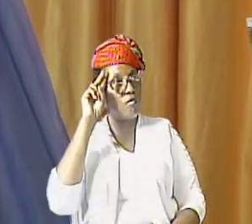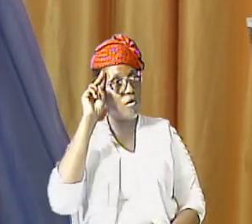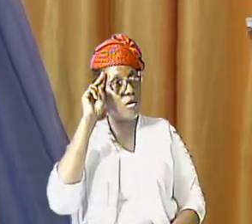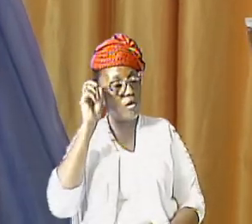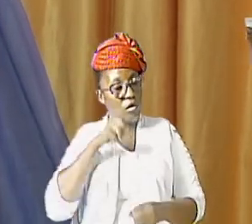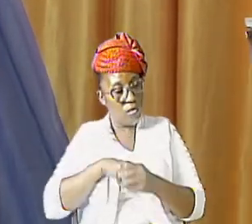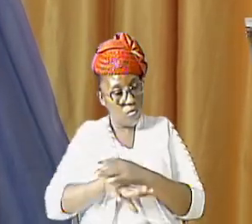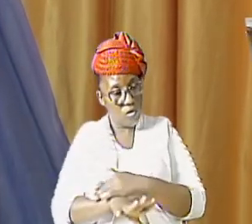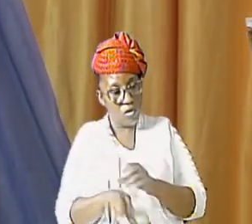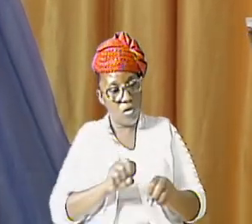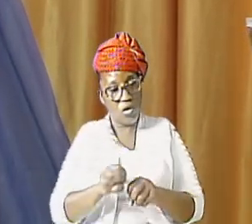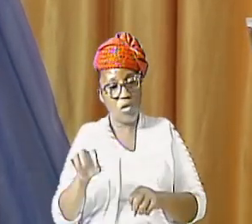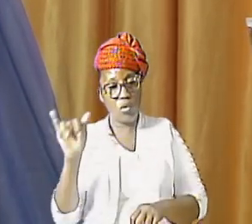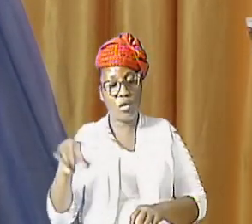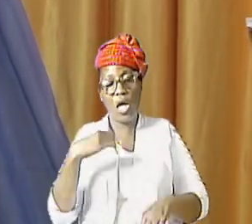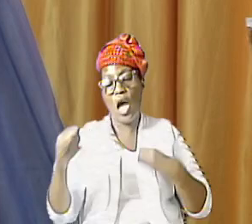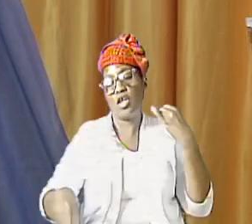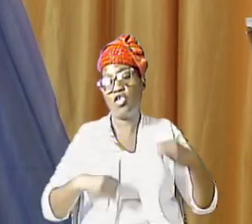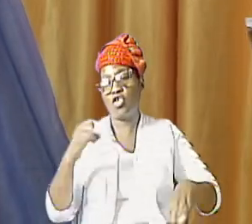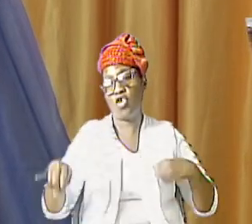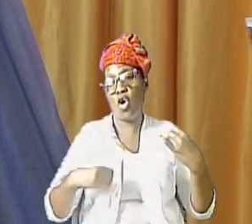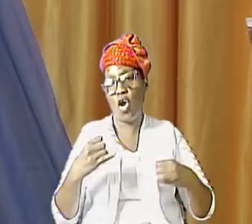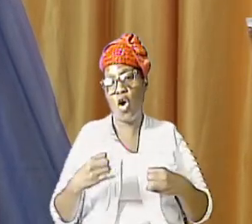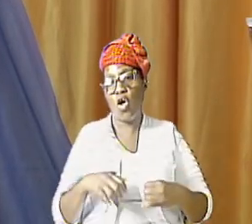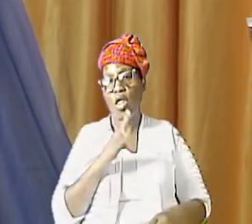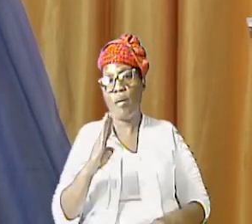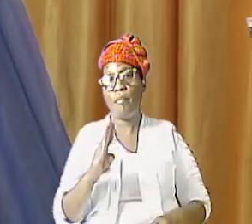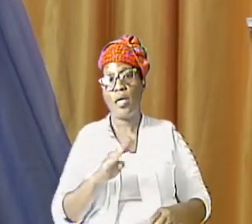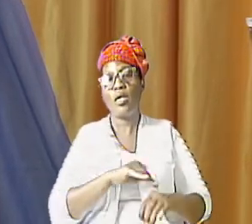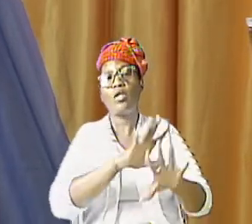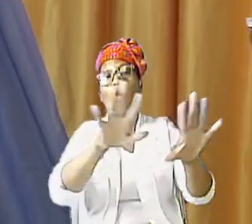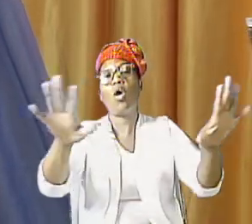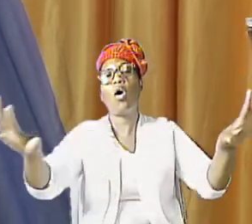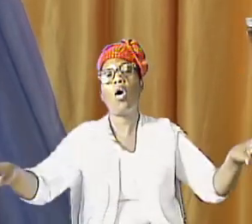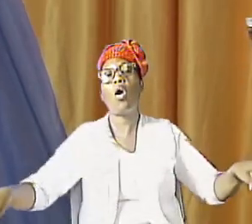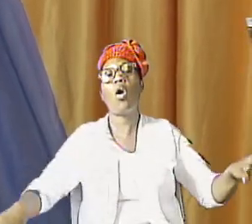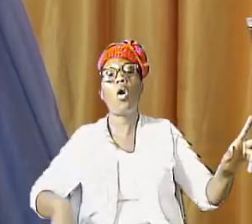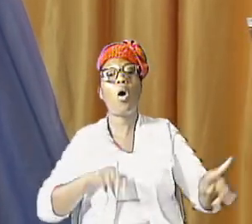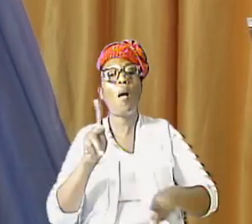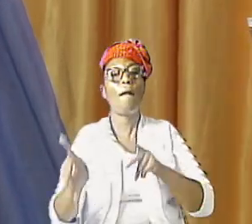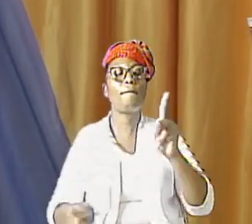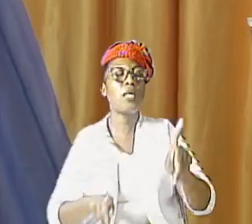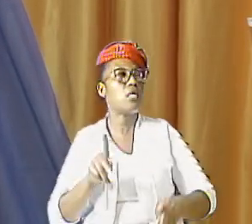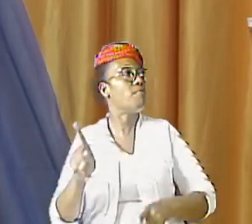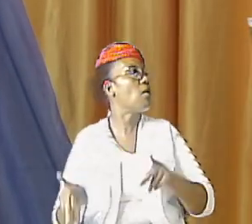so that joy could be to all people.